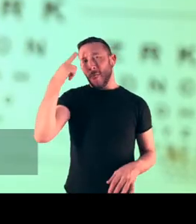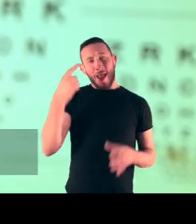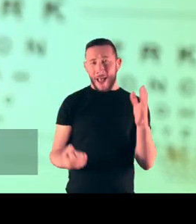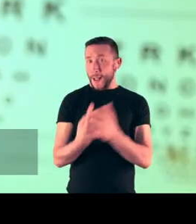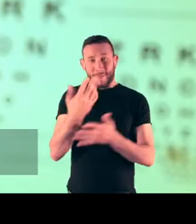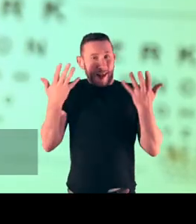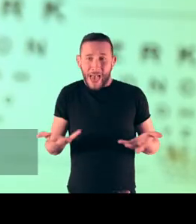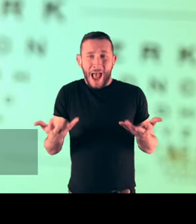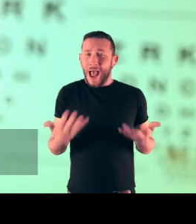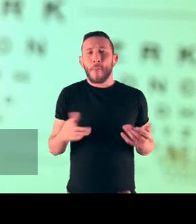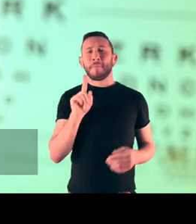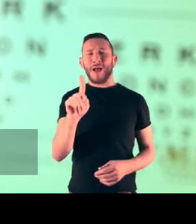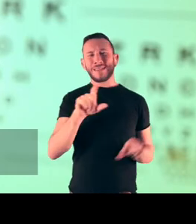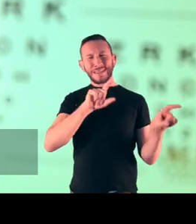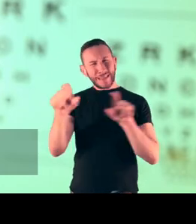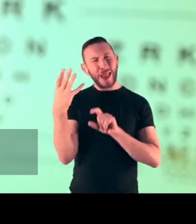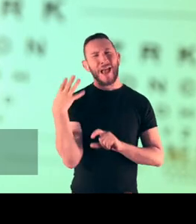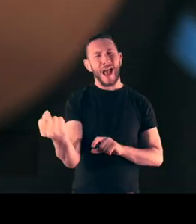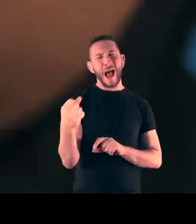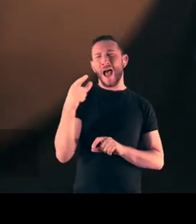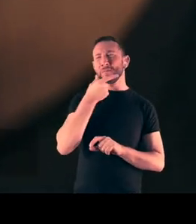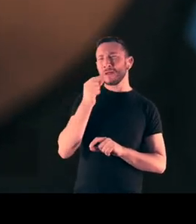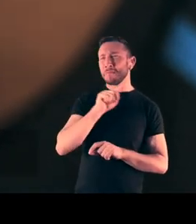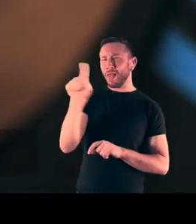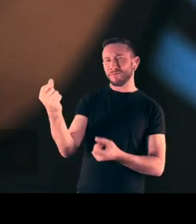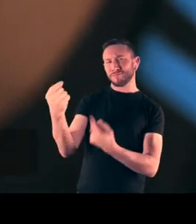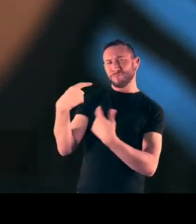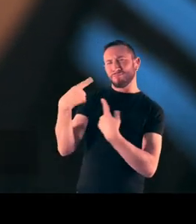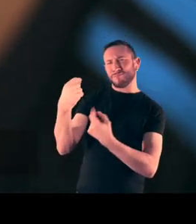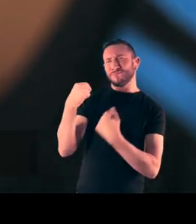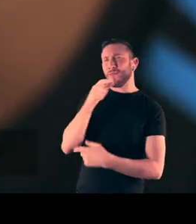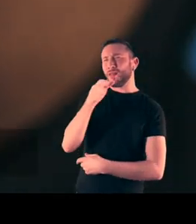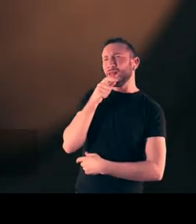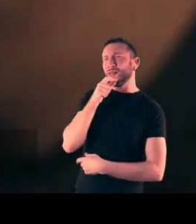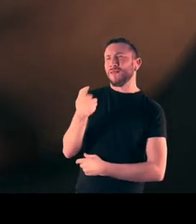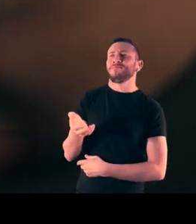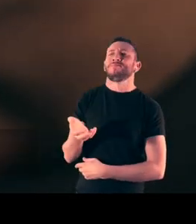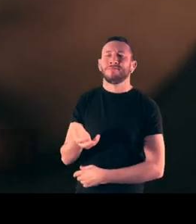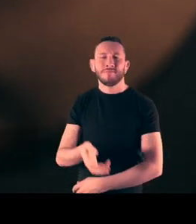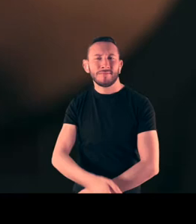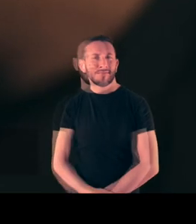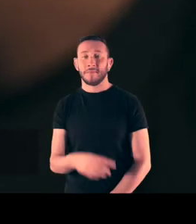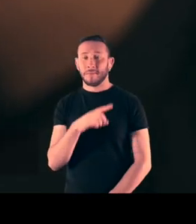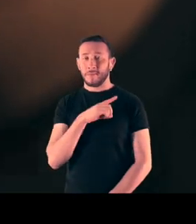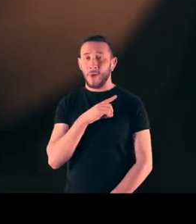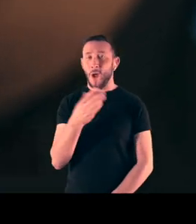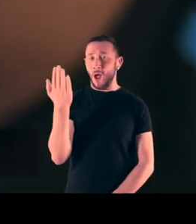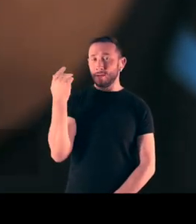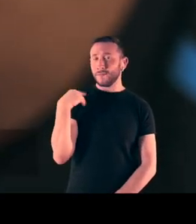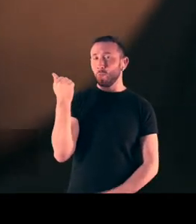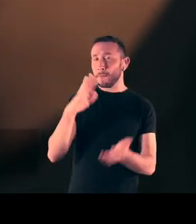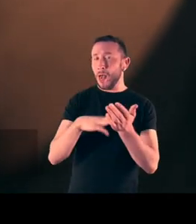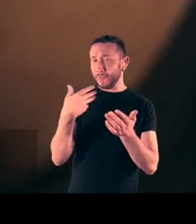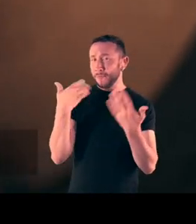you still get people saying comments, because I had a comment a couple months ago to me, and